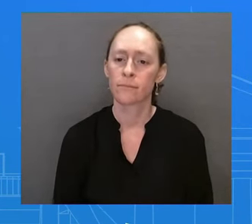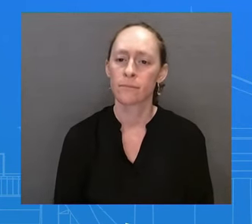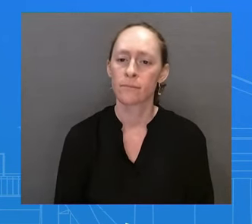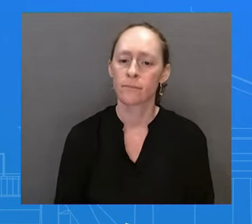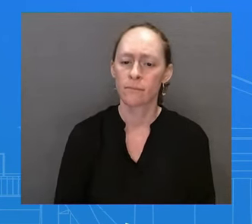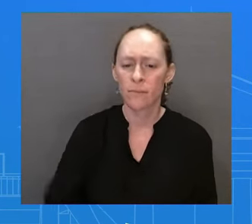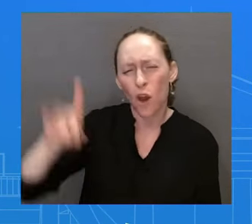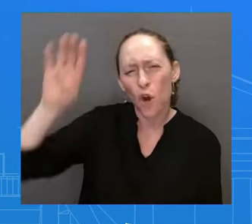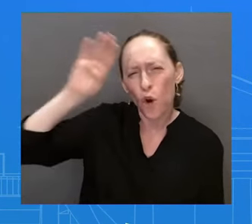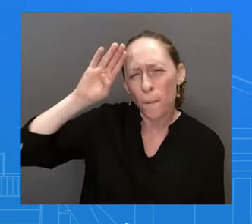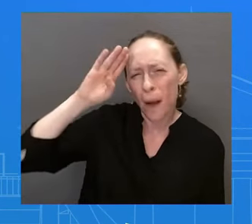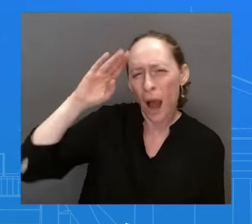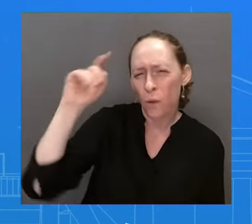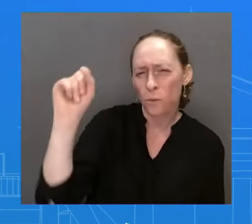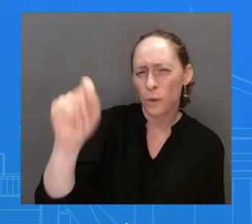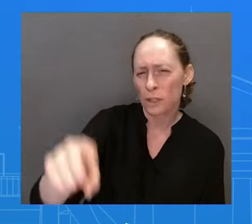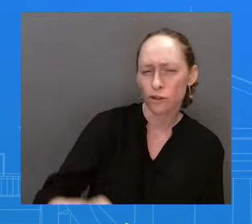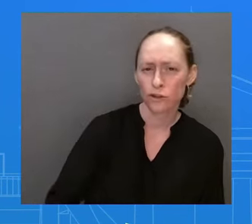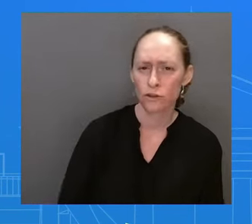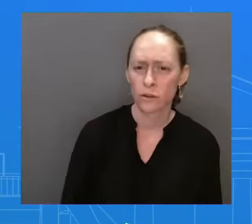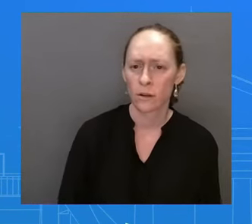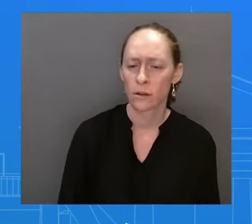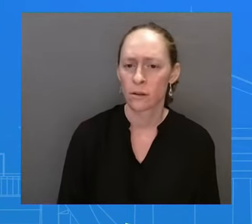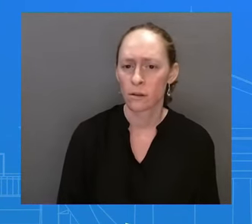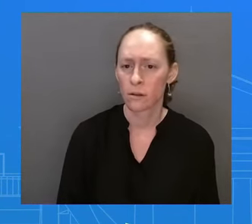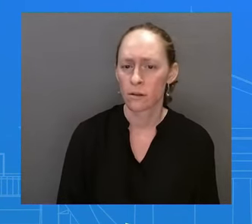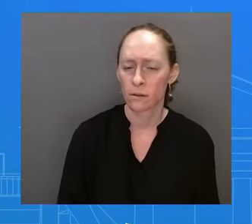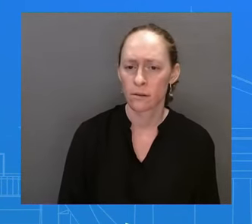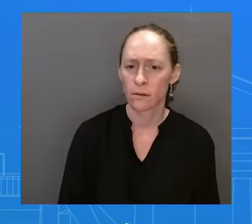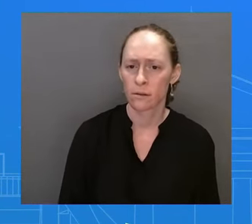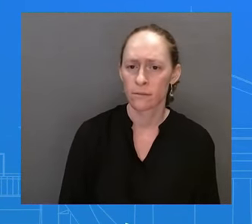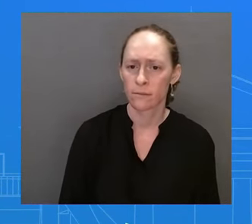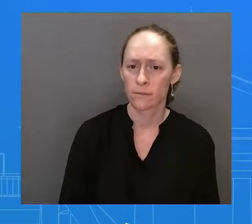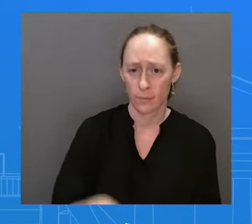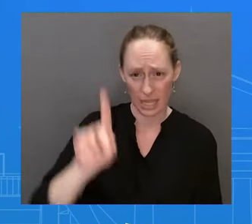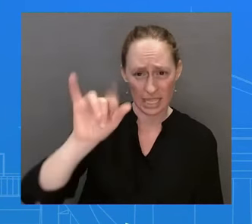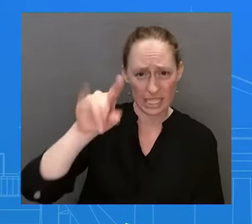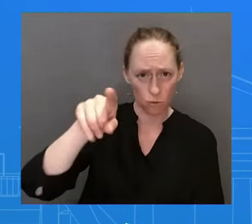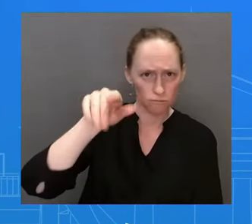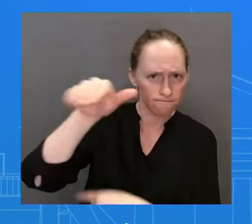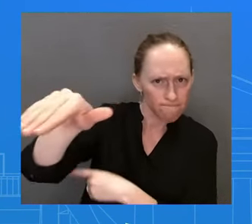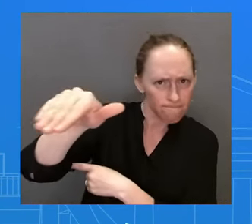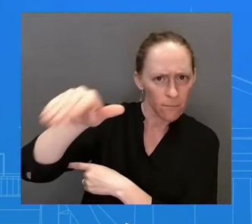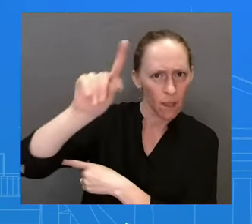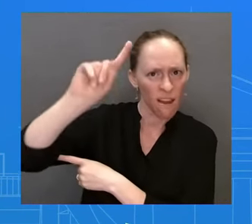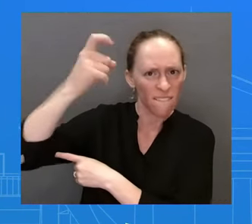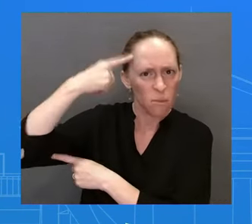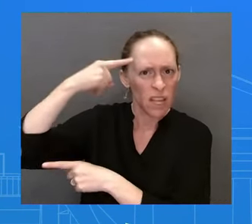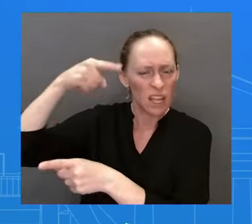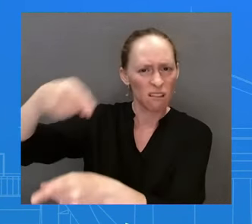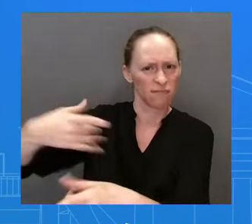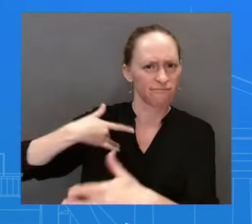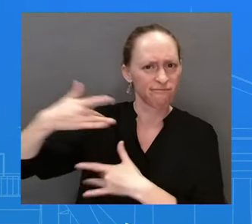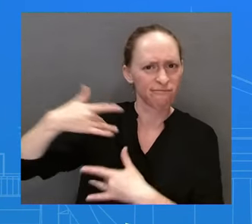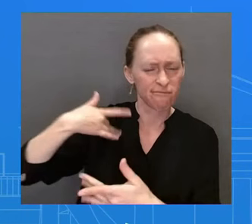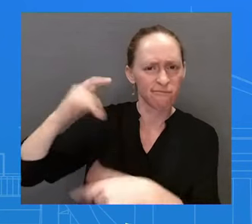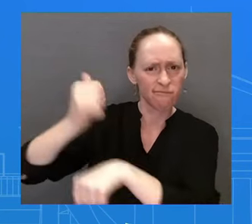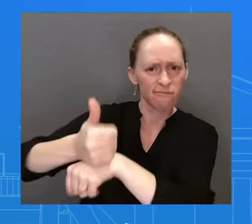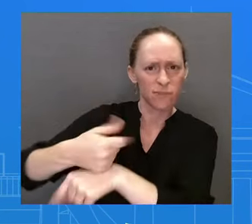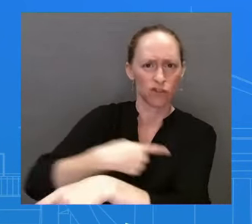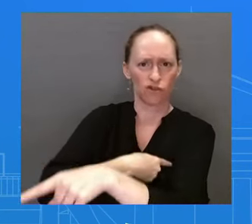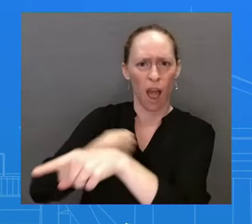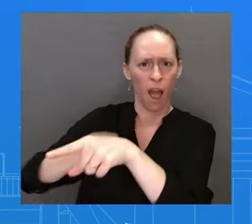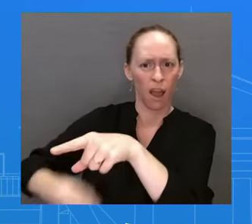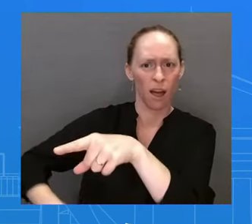with the Cuban government about the base or the Chinese trying to... We've made our concerns known. To the Cuban government? Yes, we have. And